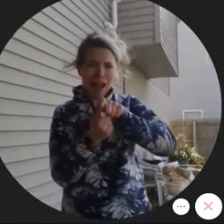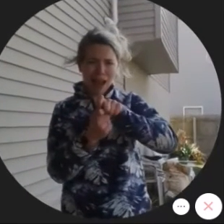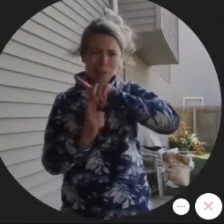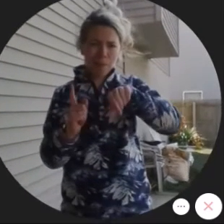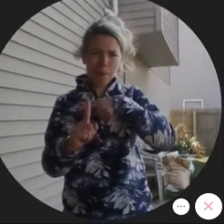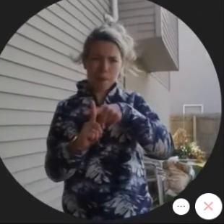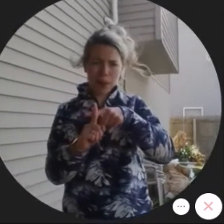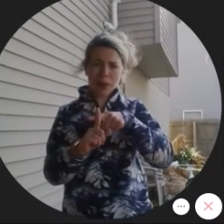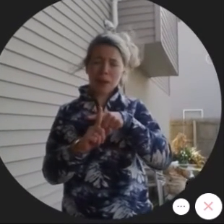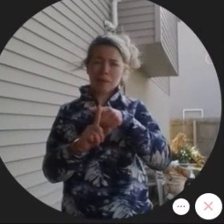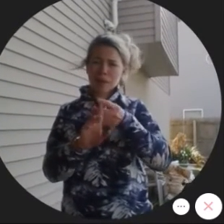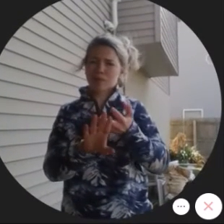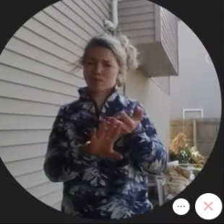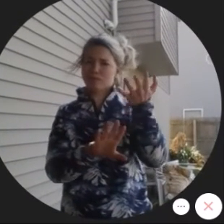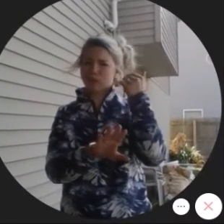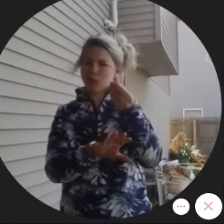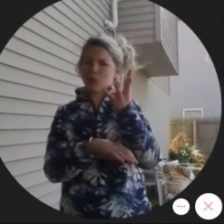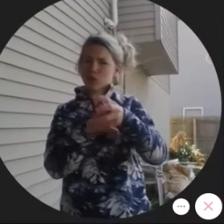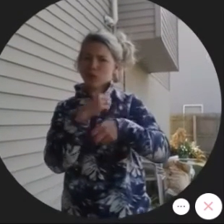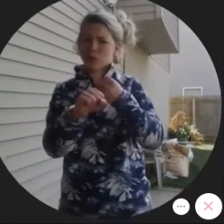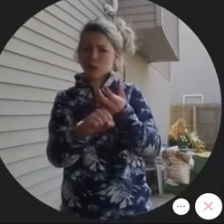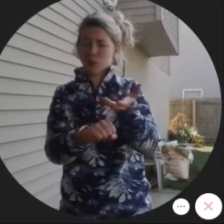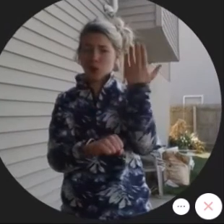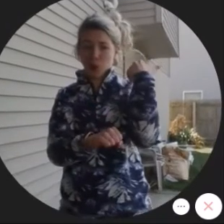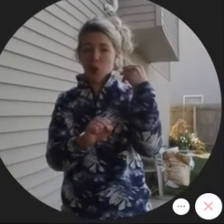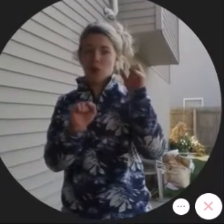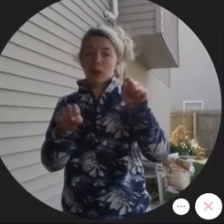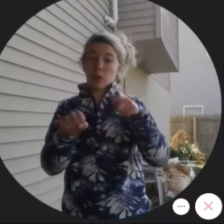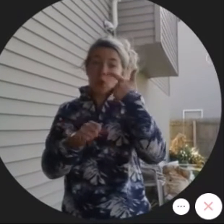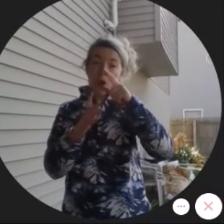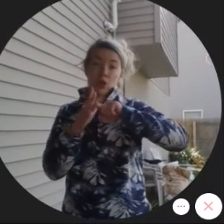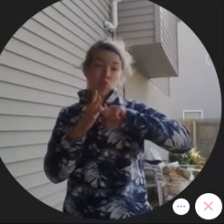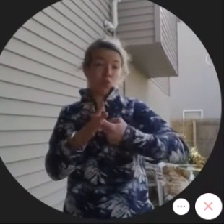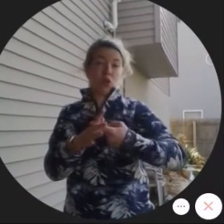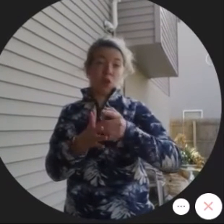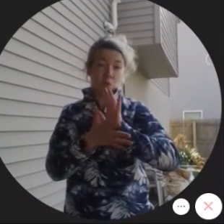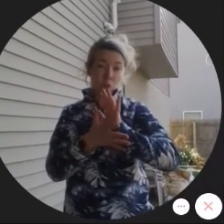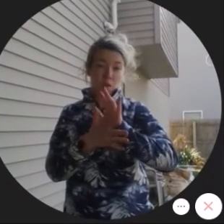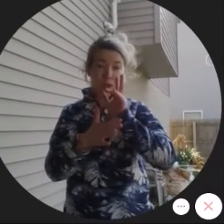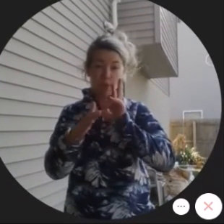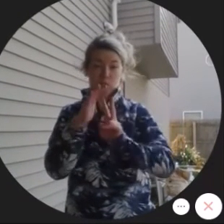I can't remember the exact date, but in early 2000 is when it came out, a few years ago.